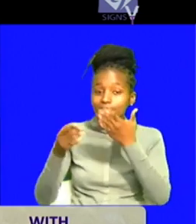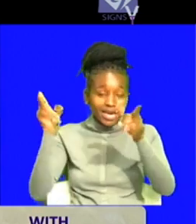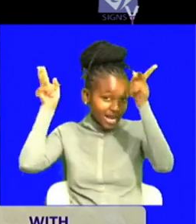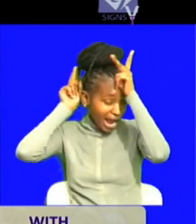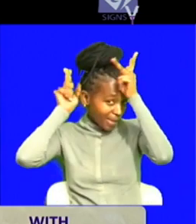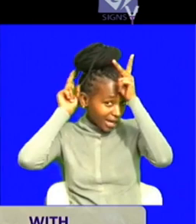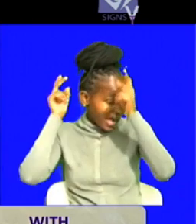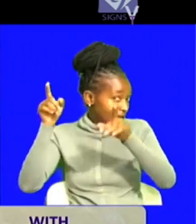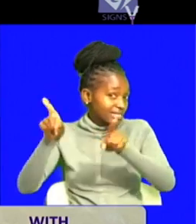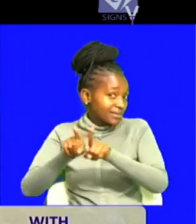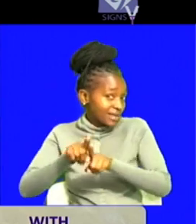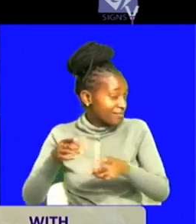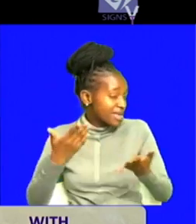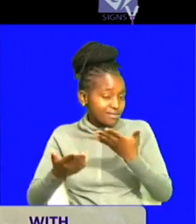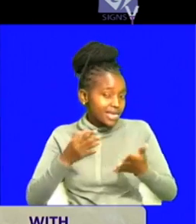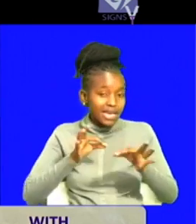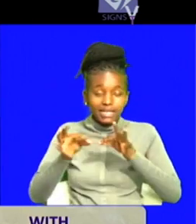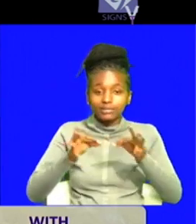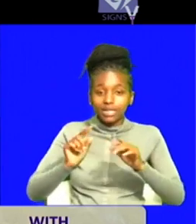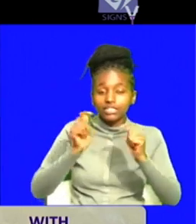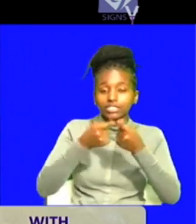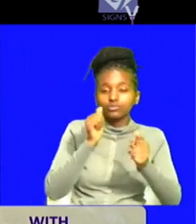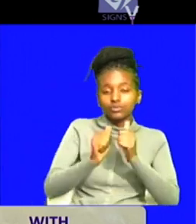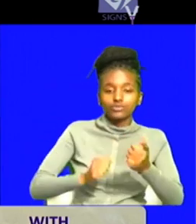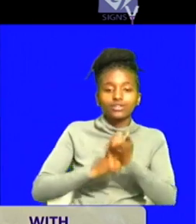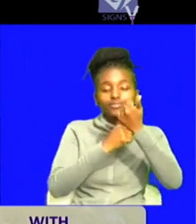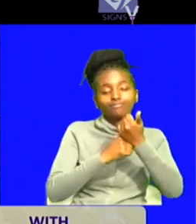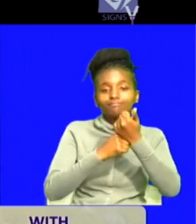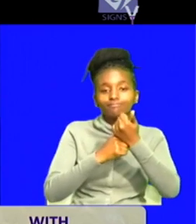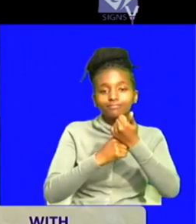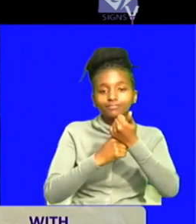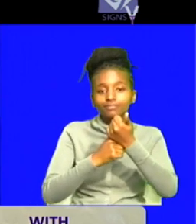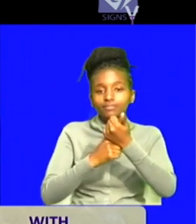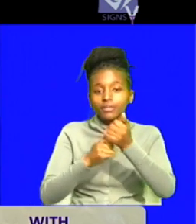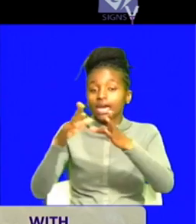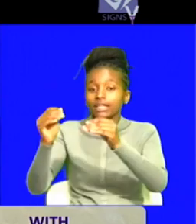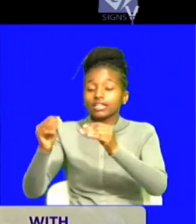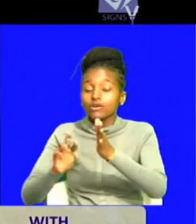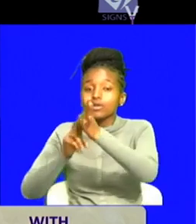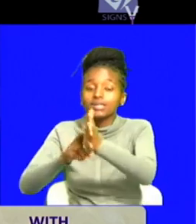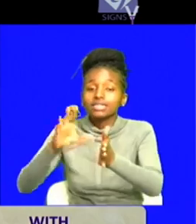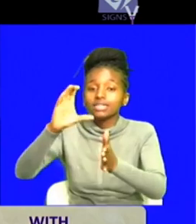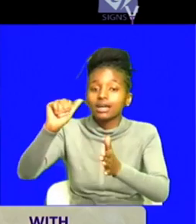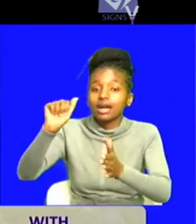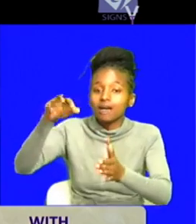are you really rooting for a representation rather to the CAF Confederations Cup Finals.